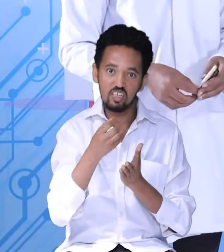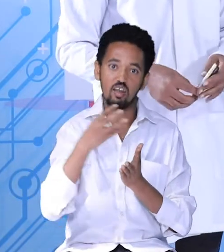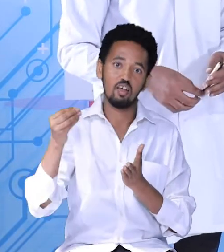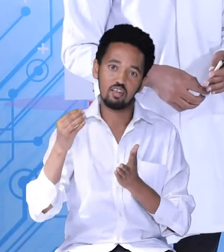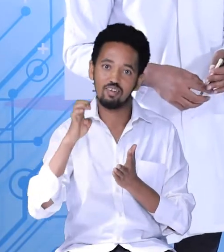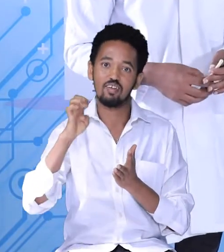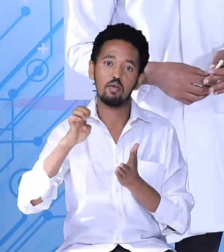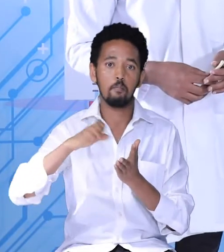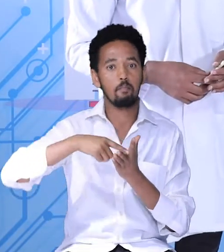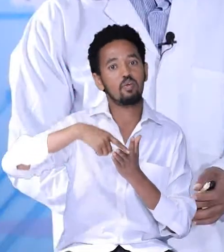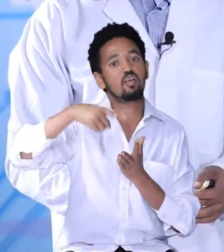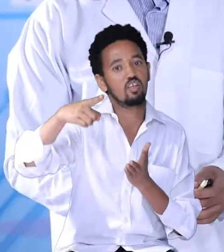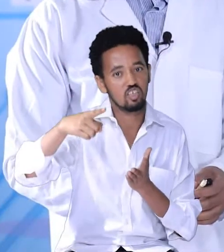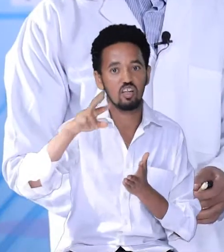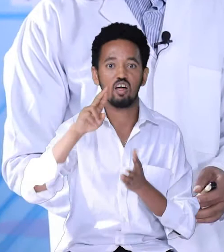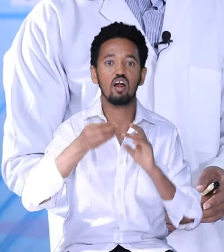rate.